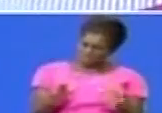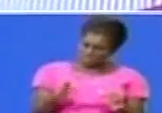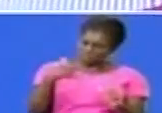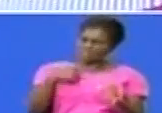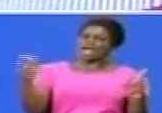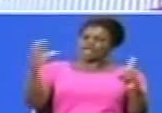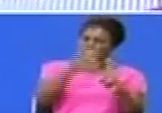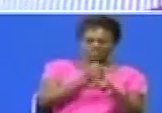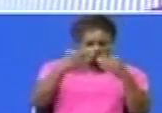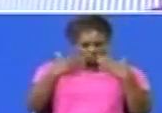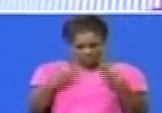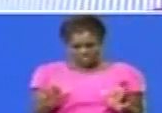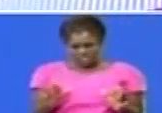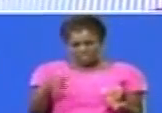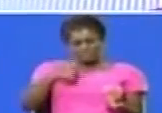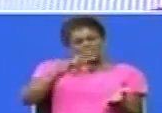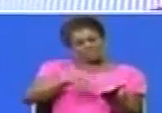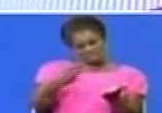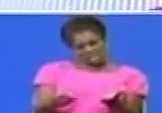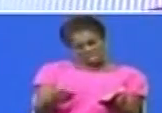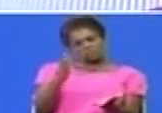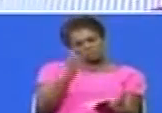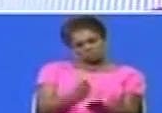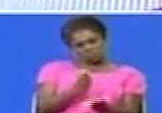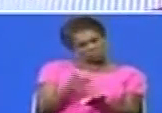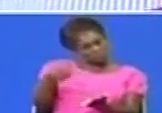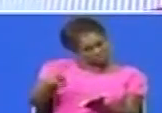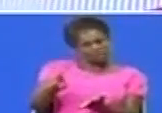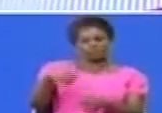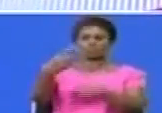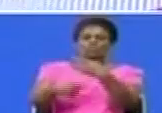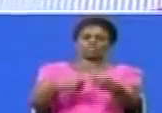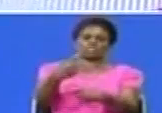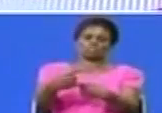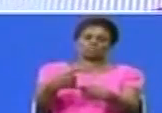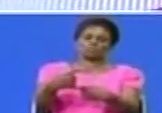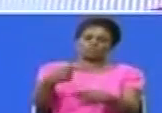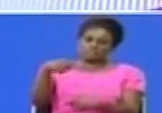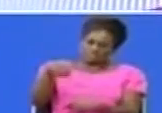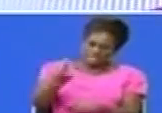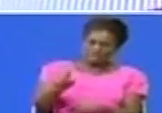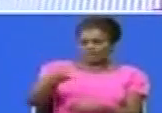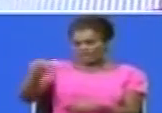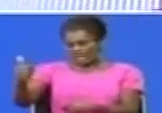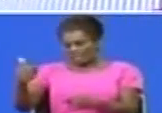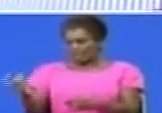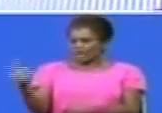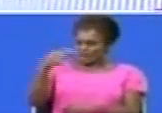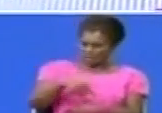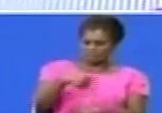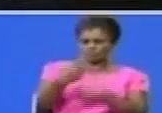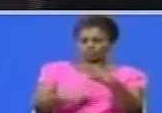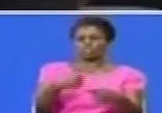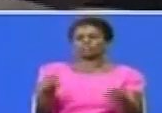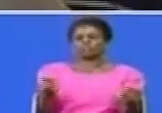able to do, Whatever not been able to do, let him also carry on. And this time will come, he will go, and that one